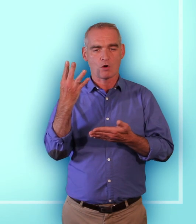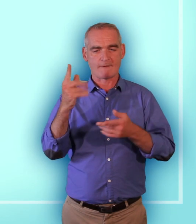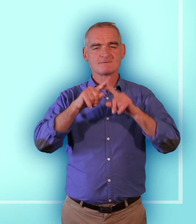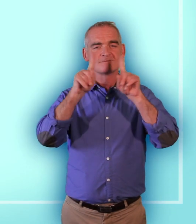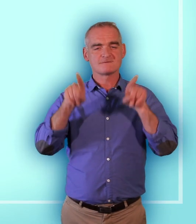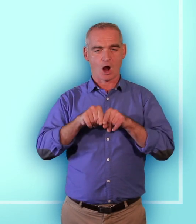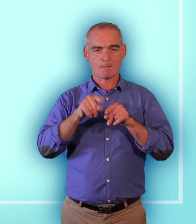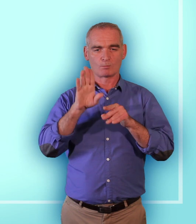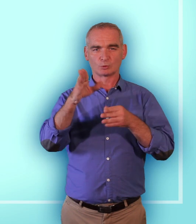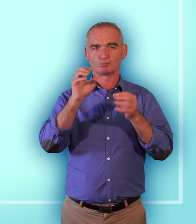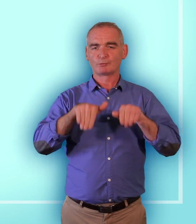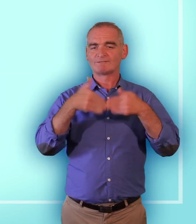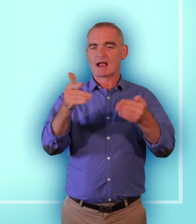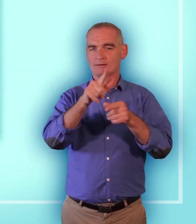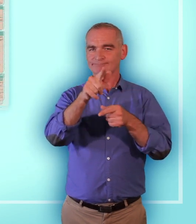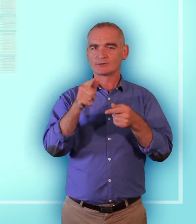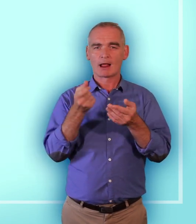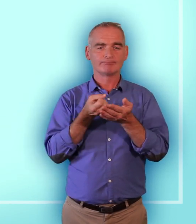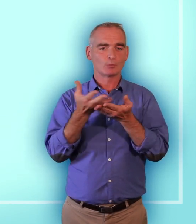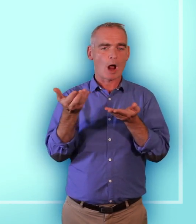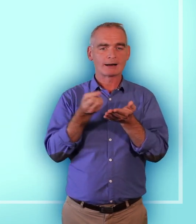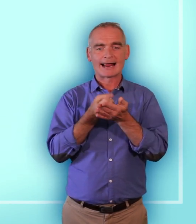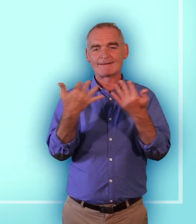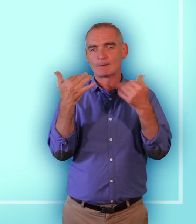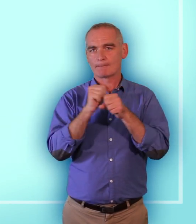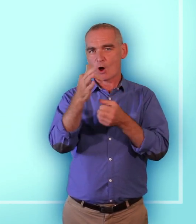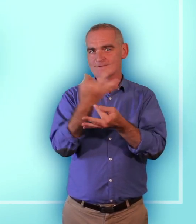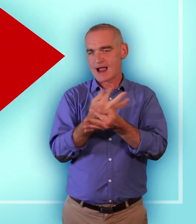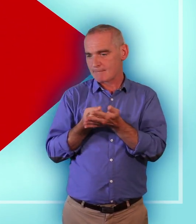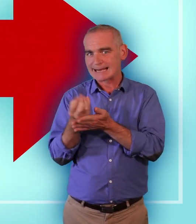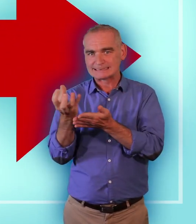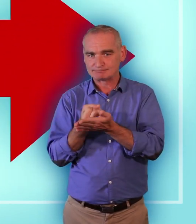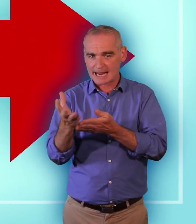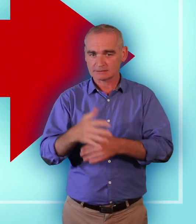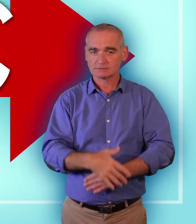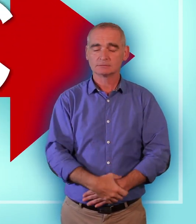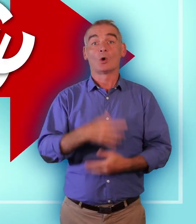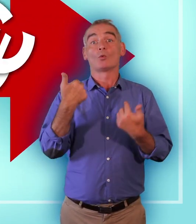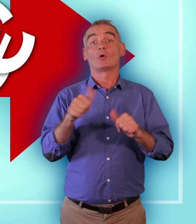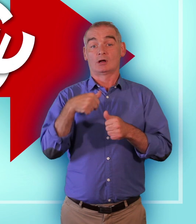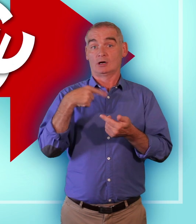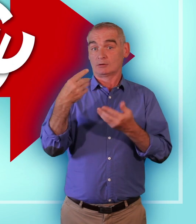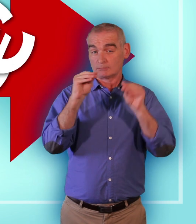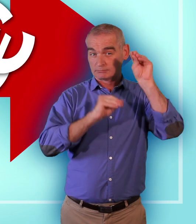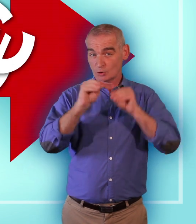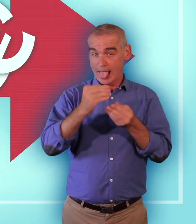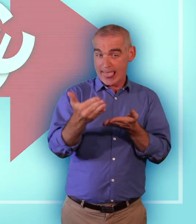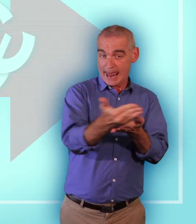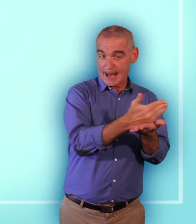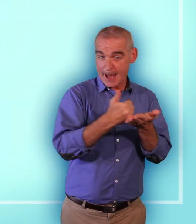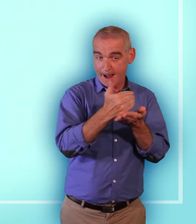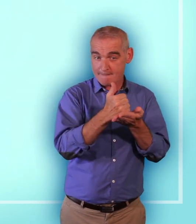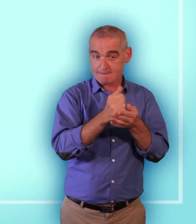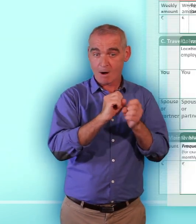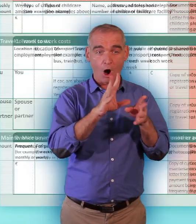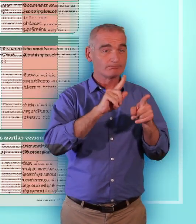form is where you provide us with information on your family expenses. Once we've calculated your income, we then take into account all your allowable